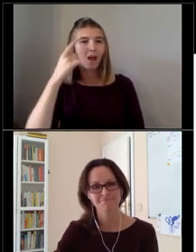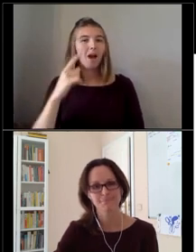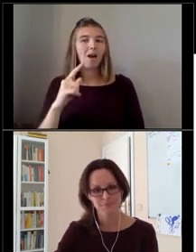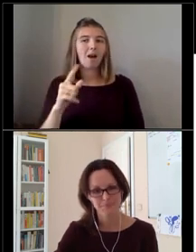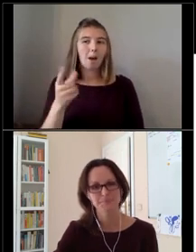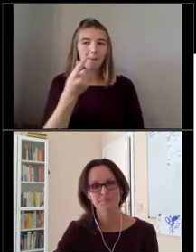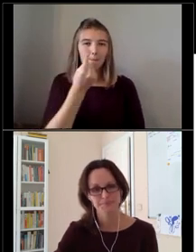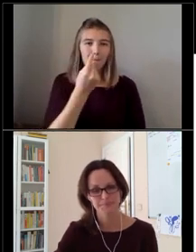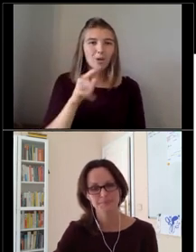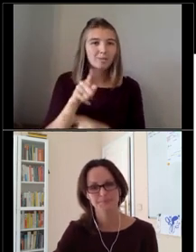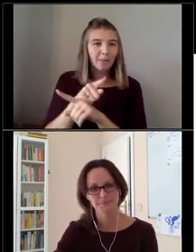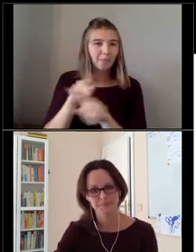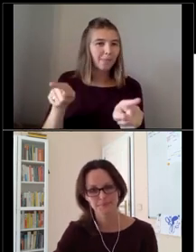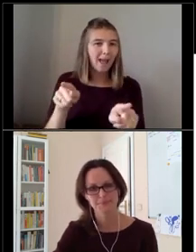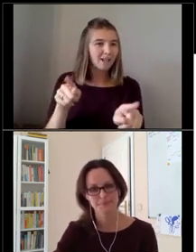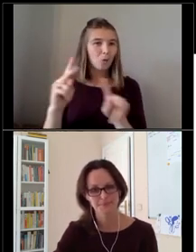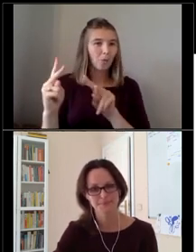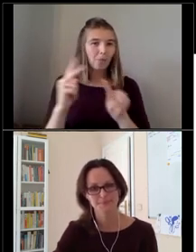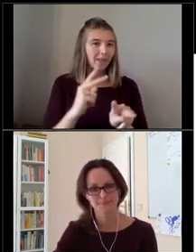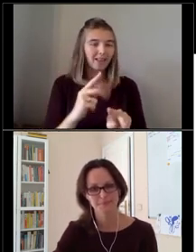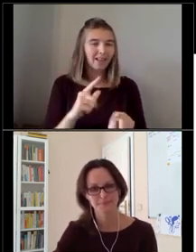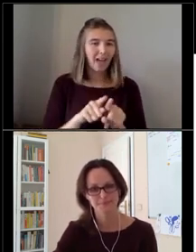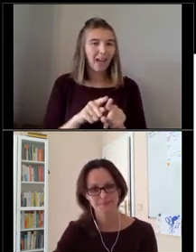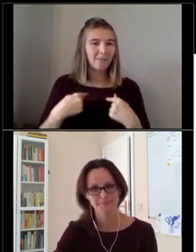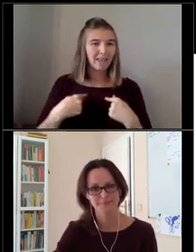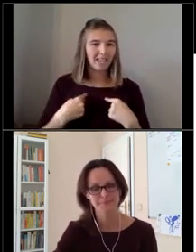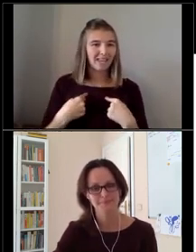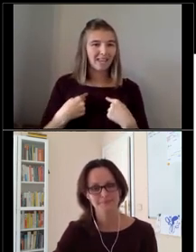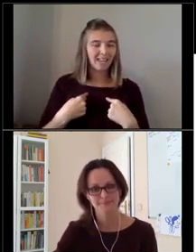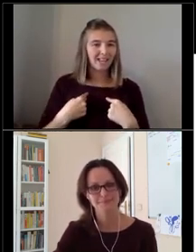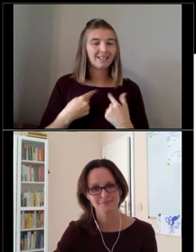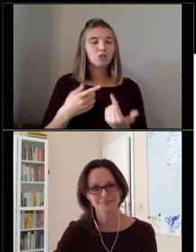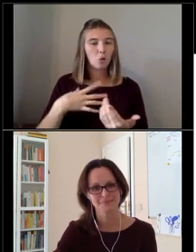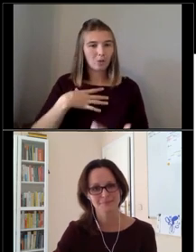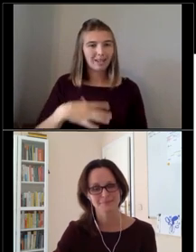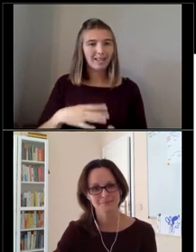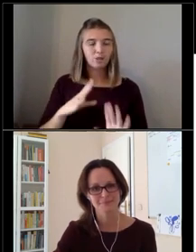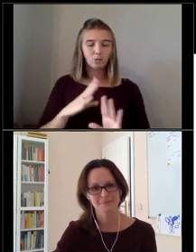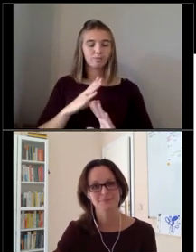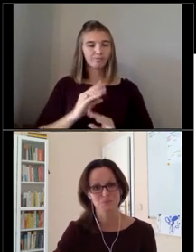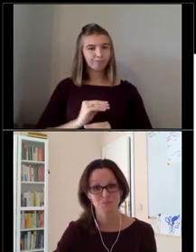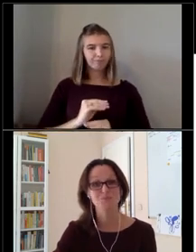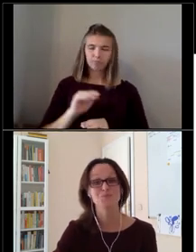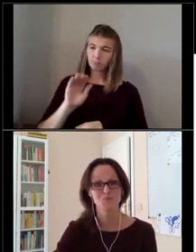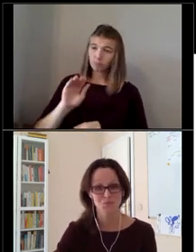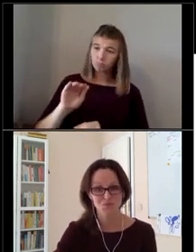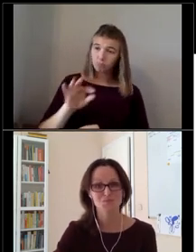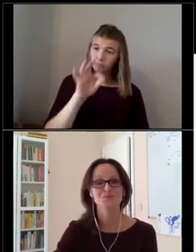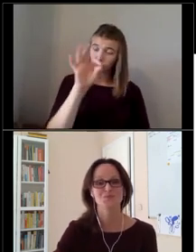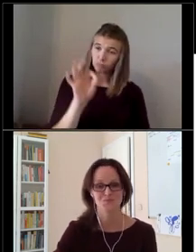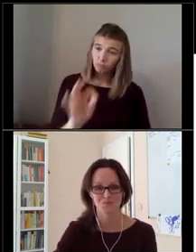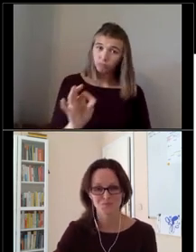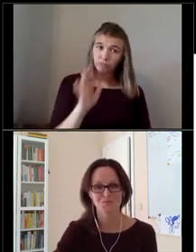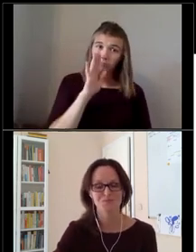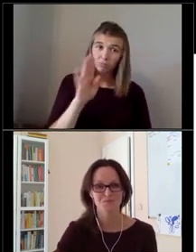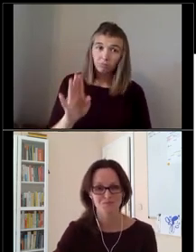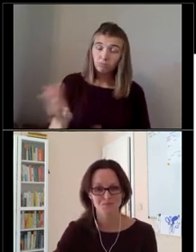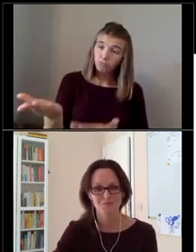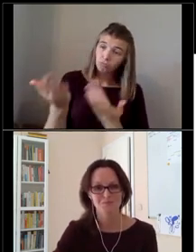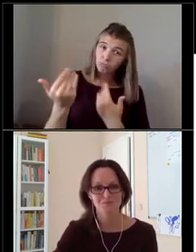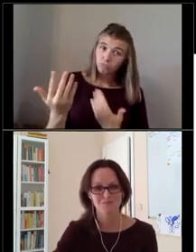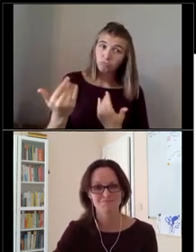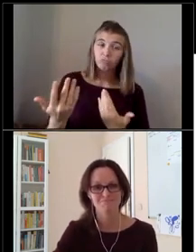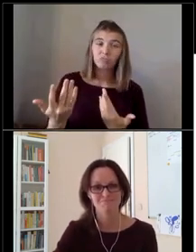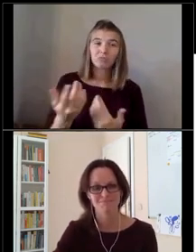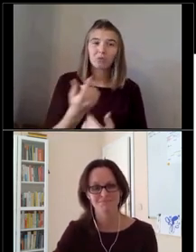world. And there will be other people in the room that we need to make space for, that we need to make time for. And maybe having a meeting where people